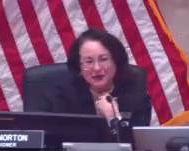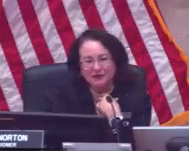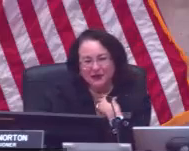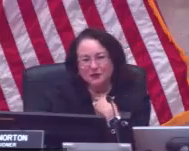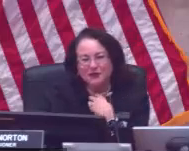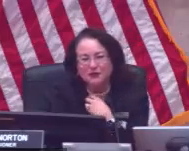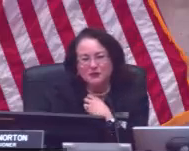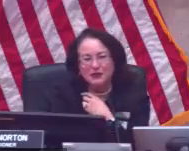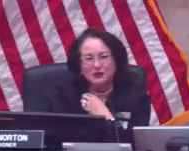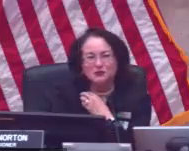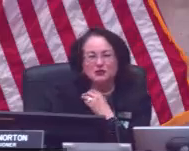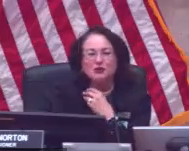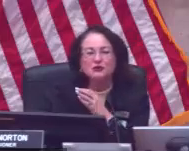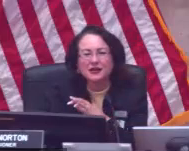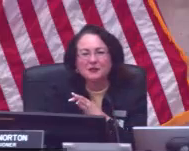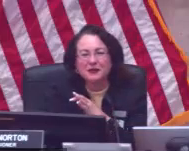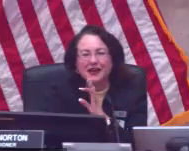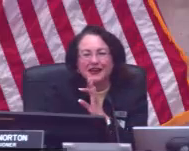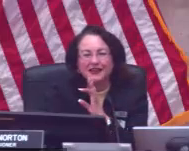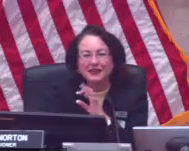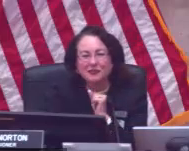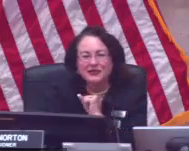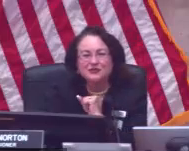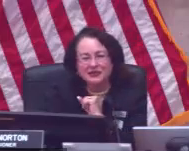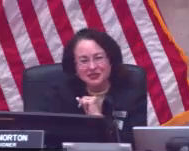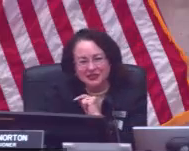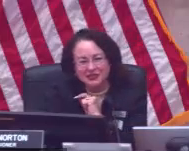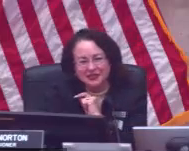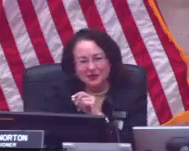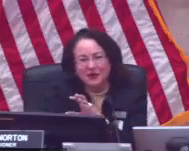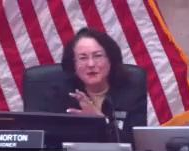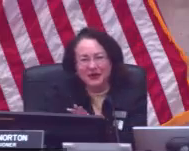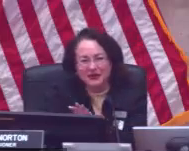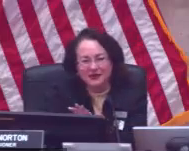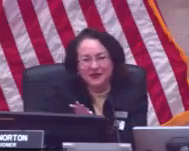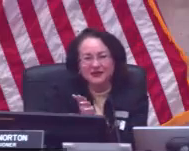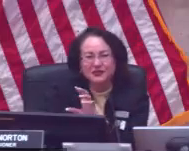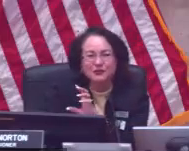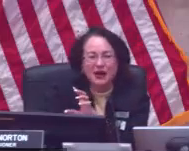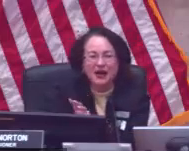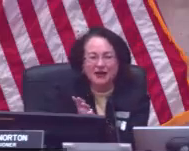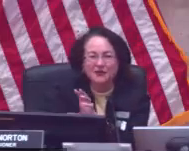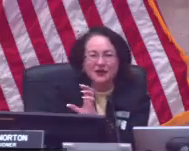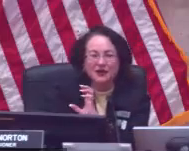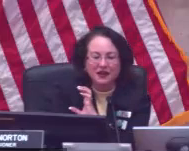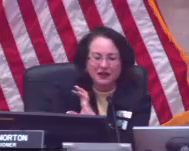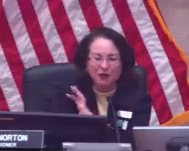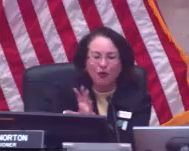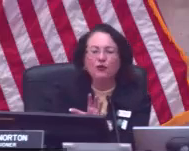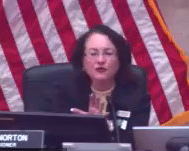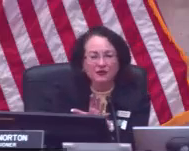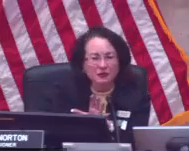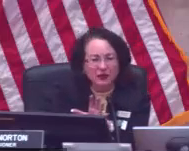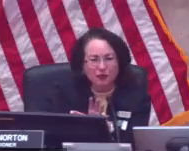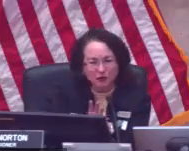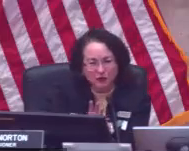up at the fact that one of your speakers was choked up at the Pledge of Allegiance and what it meant to have a